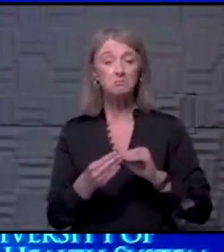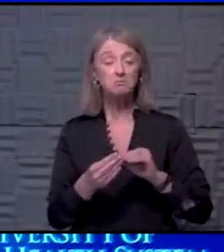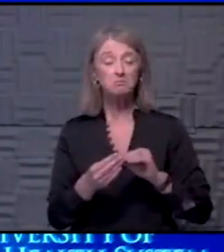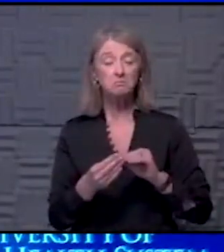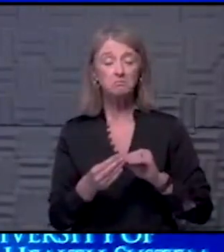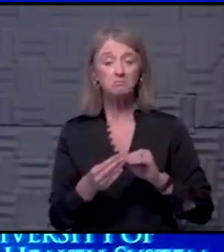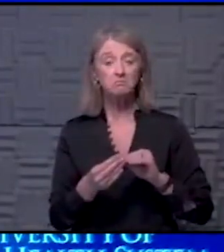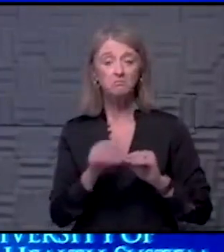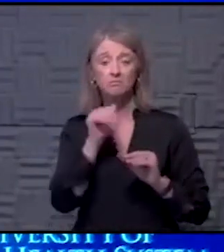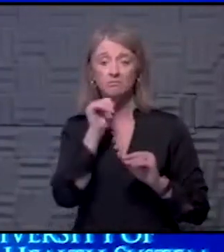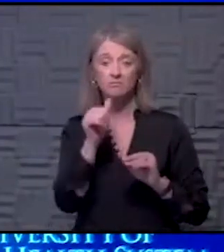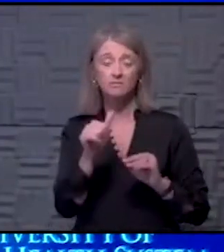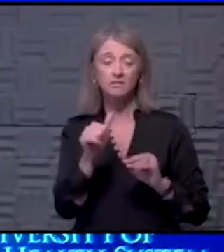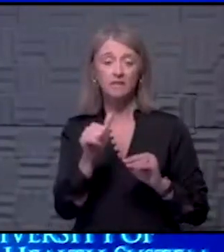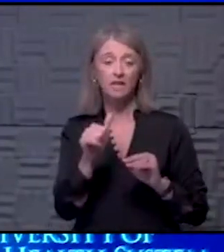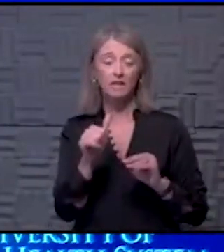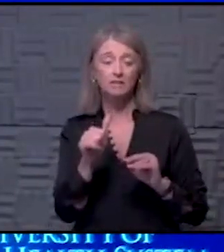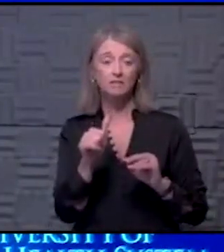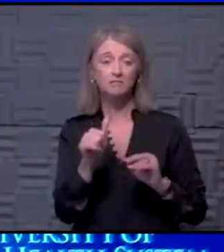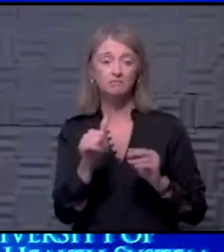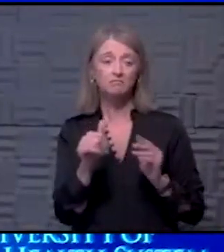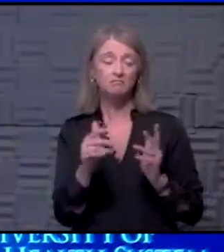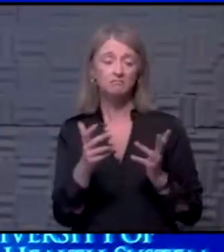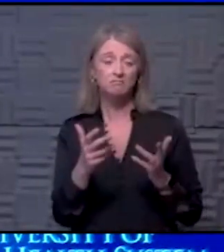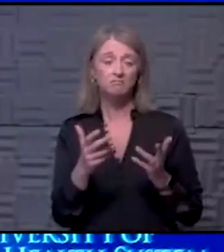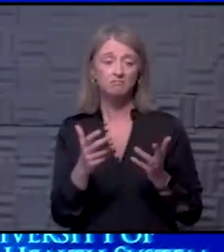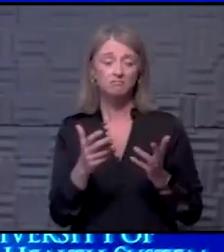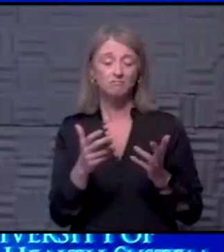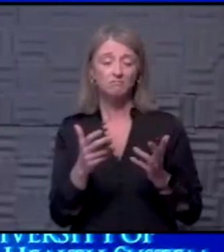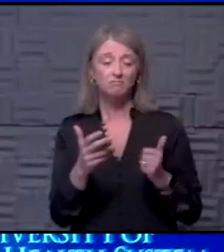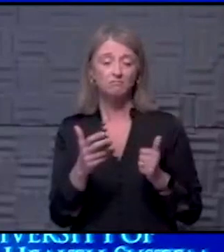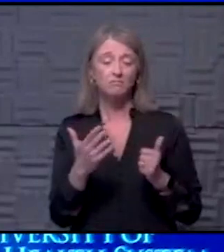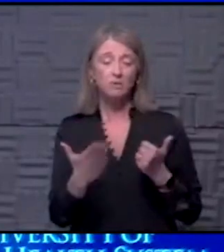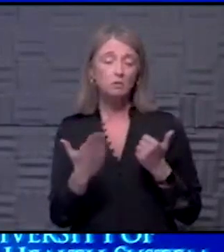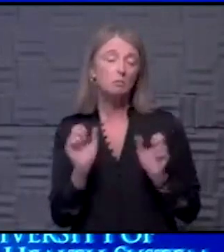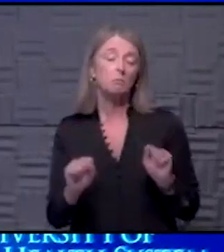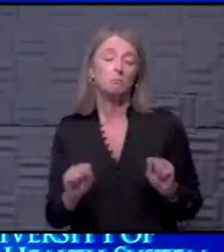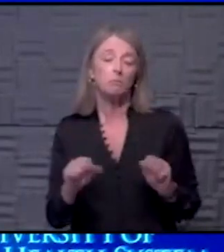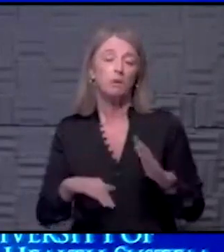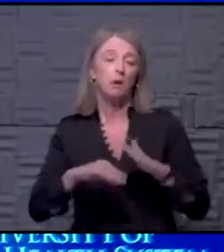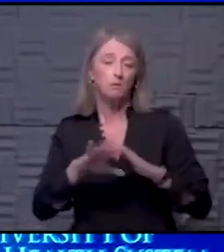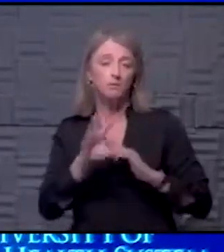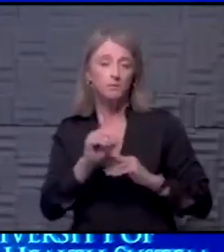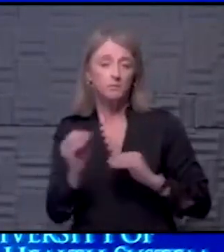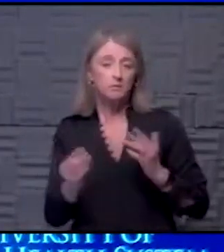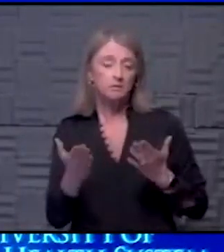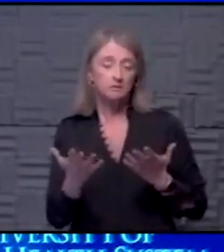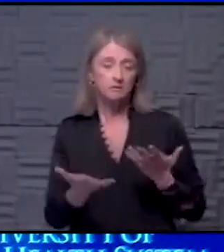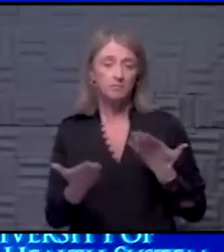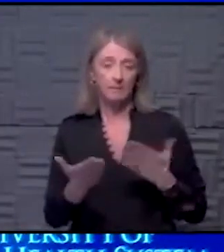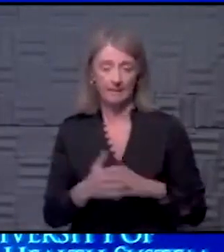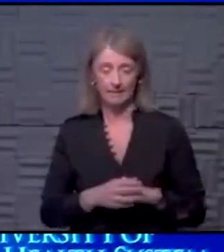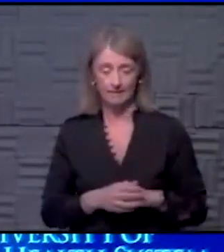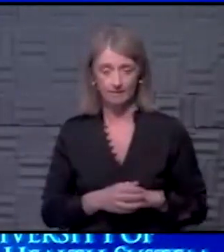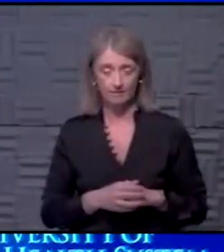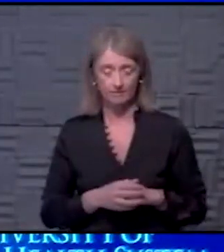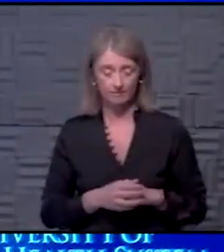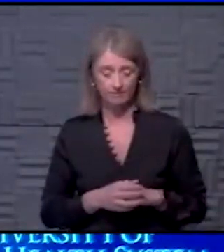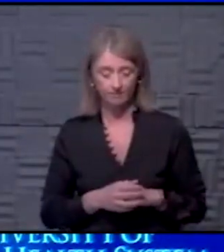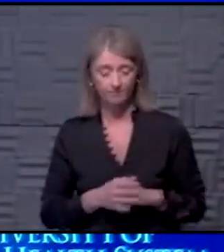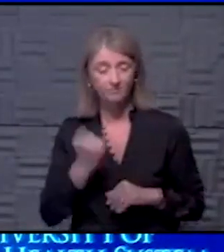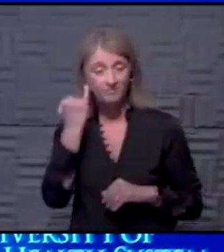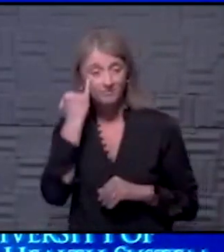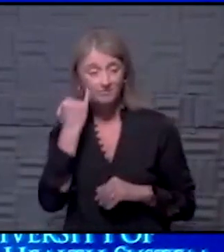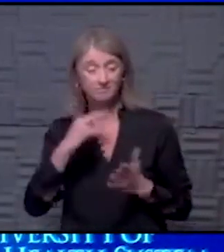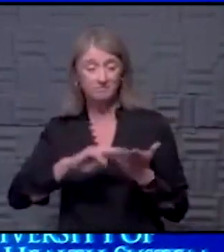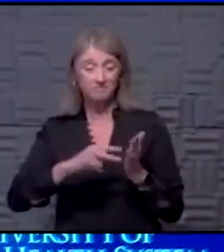not out of the realm of possibility. So wouldn't disagree that that could be the case. As far as whether that means